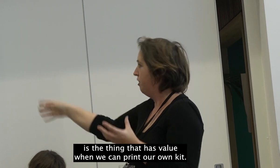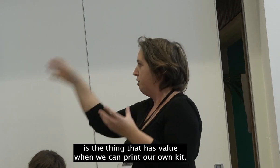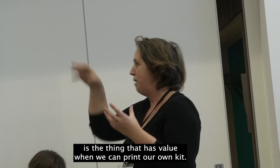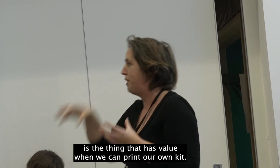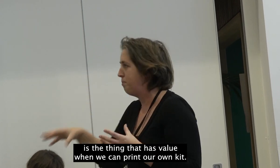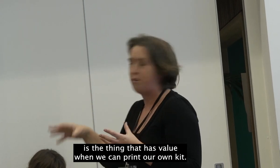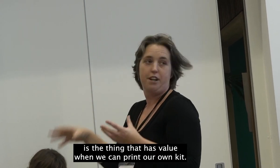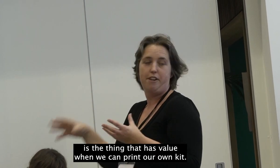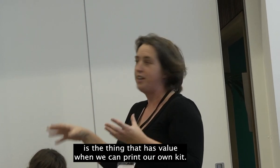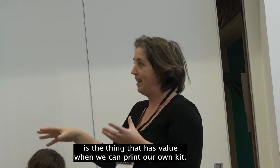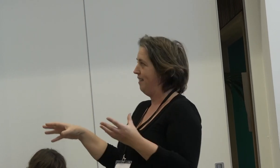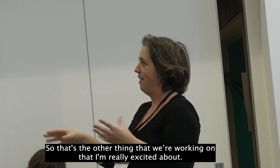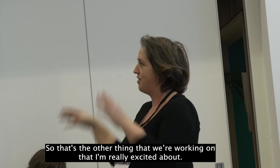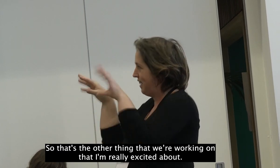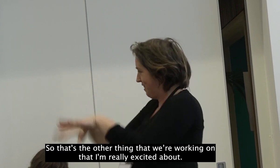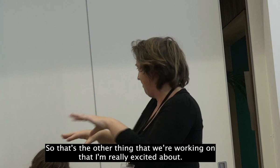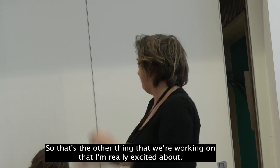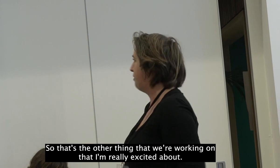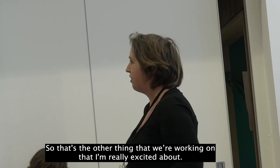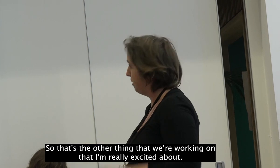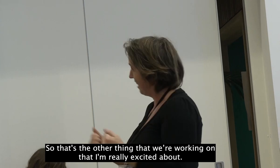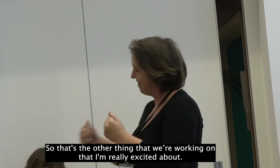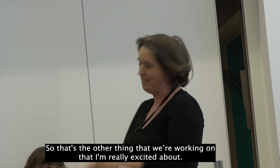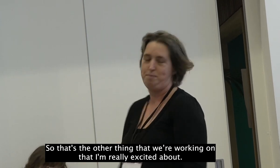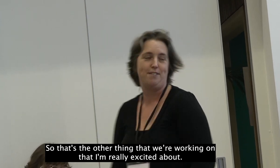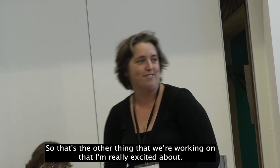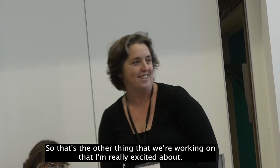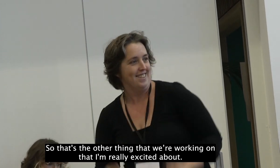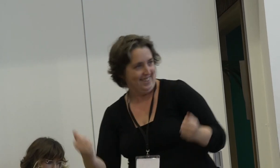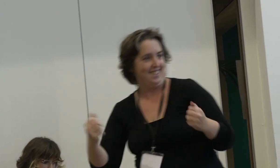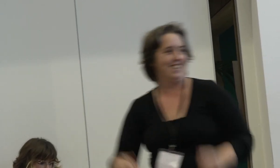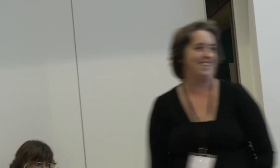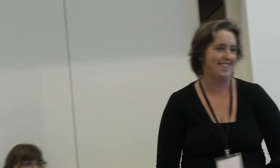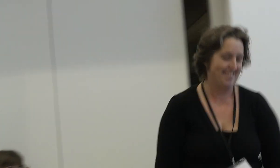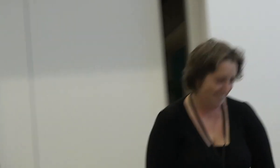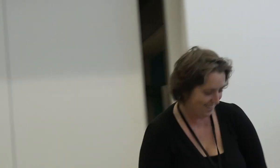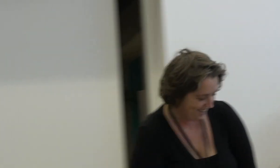value when we can print our own kit. So that's the other thing we work on that I'm really excited about.